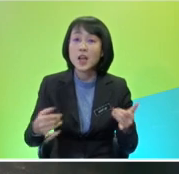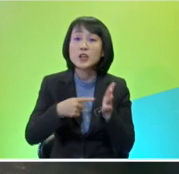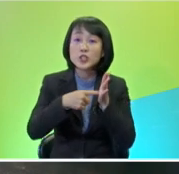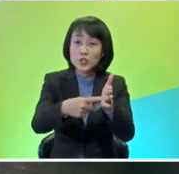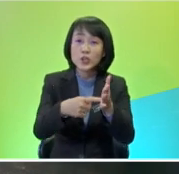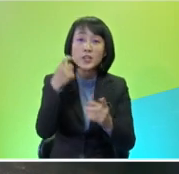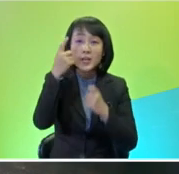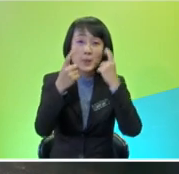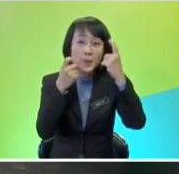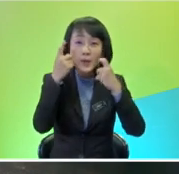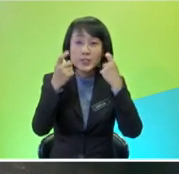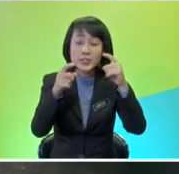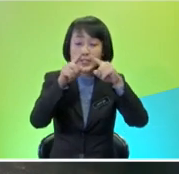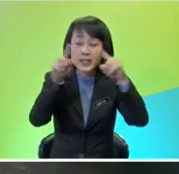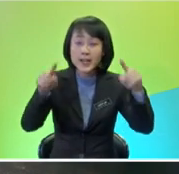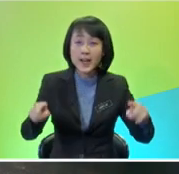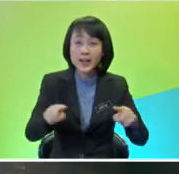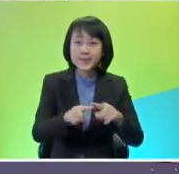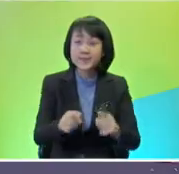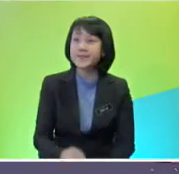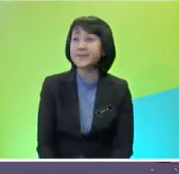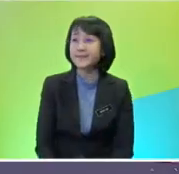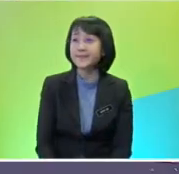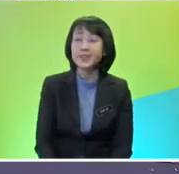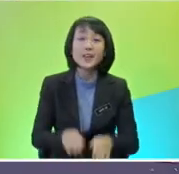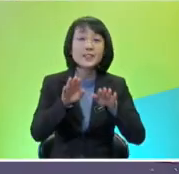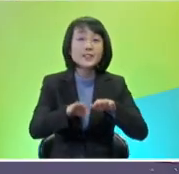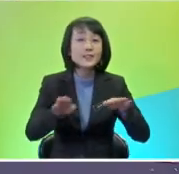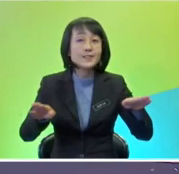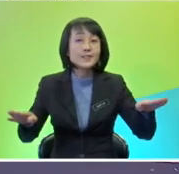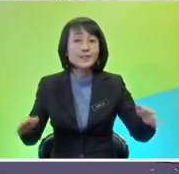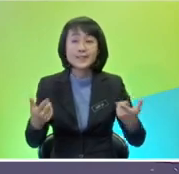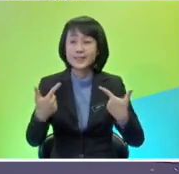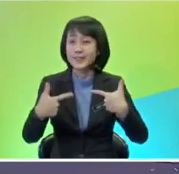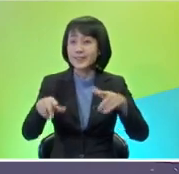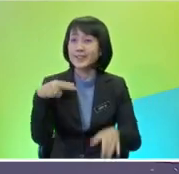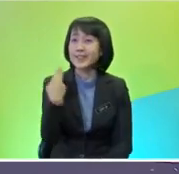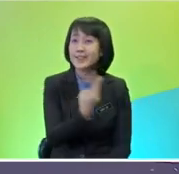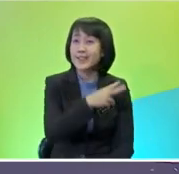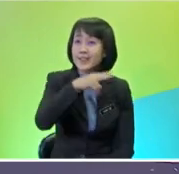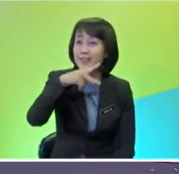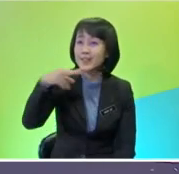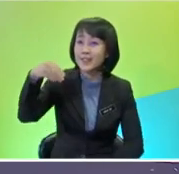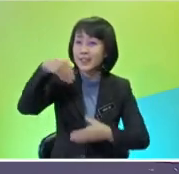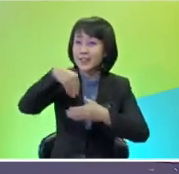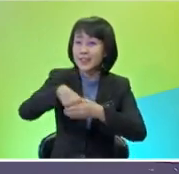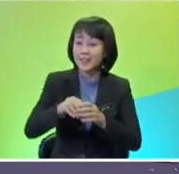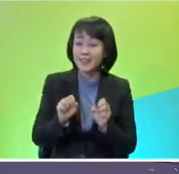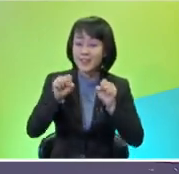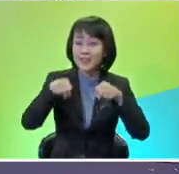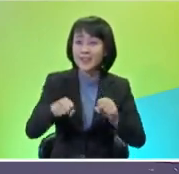the emoji card. Okay. Okay, children, let's swim in the sea.